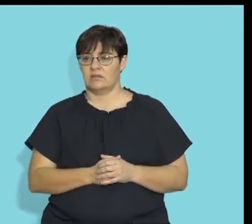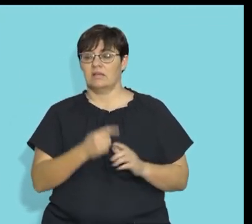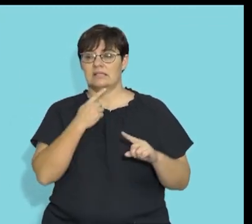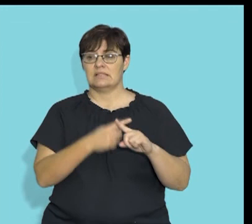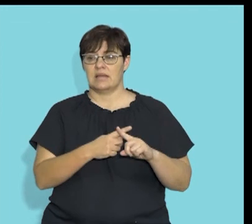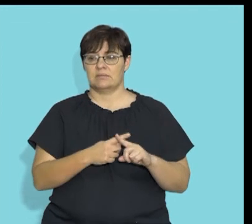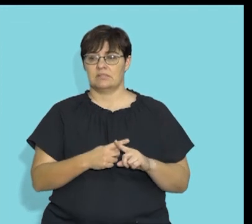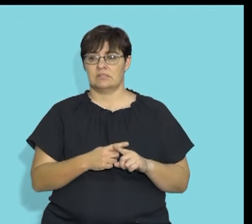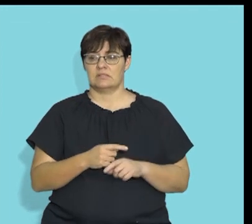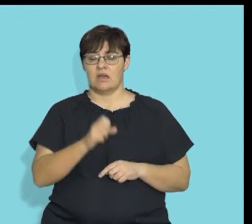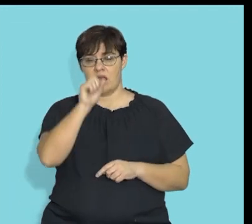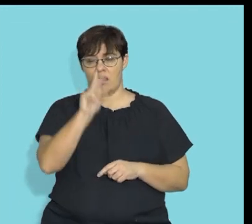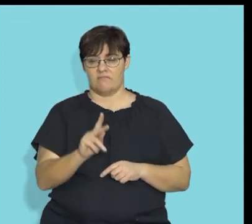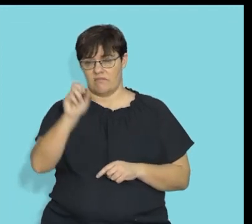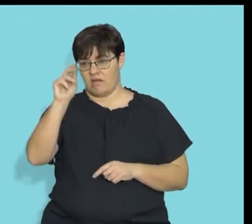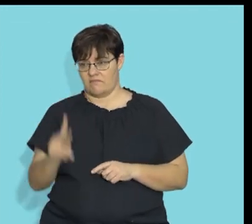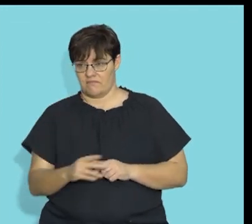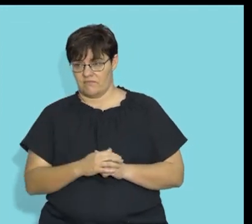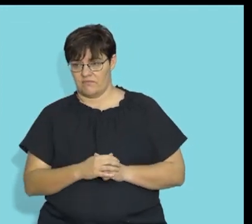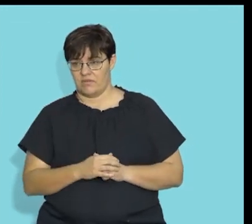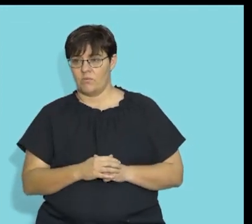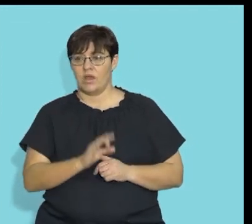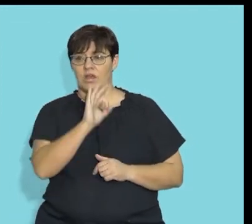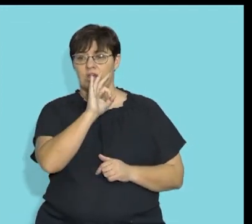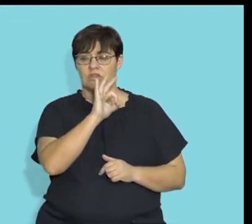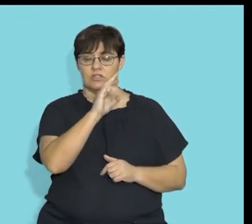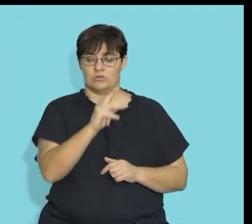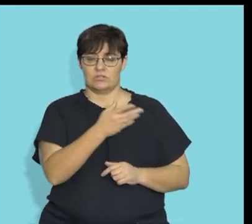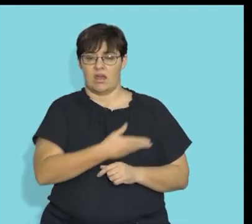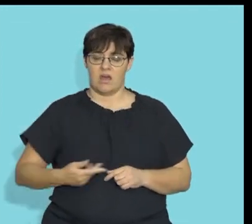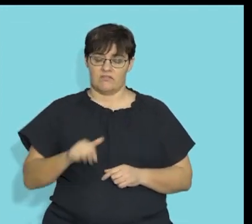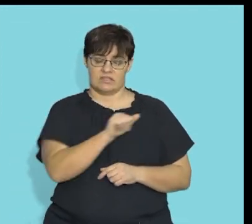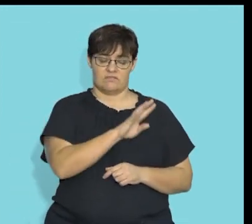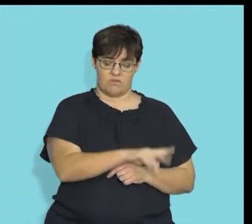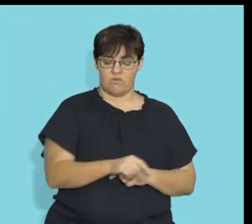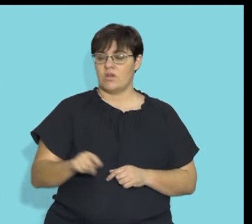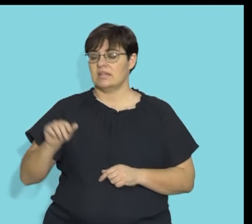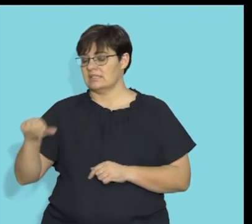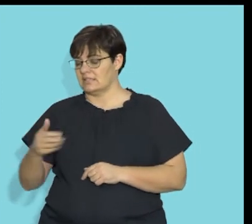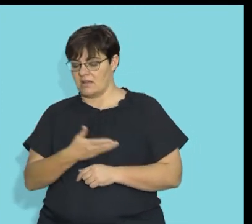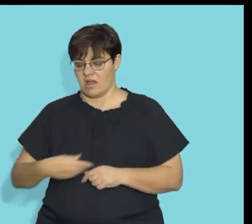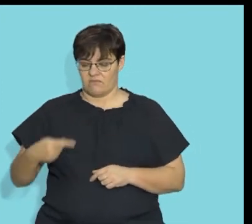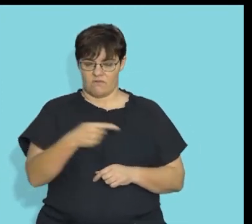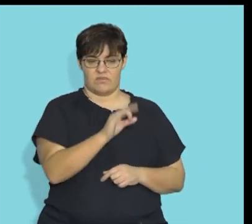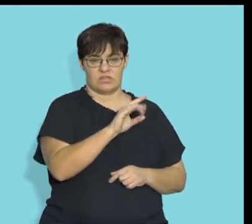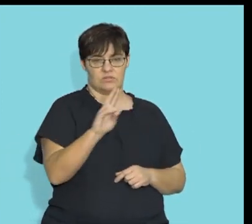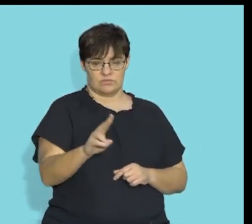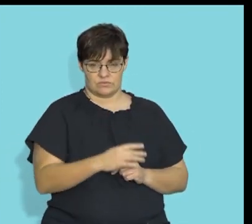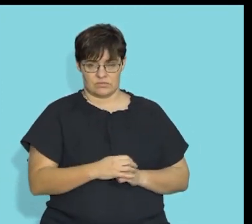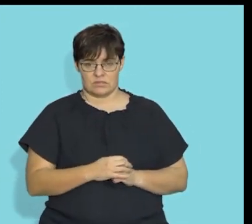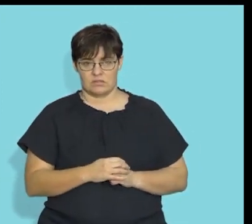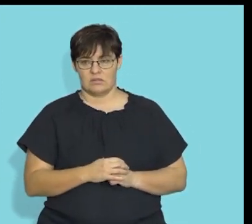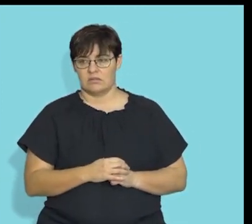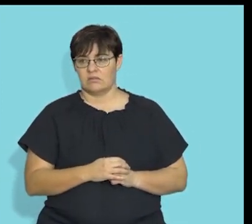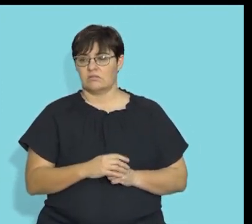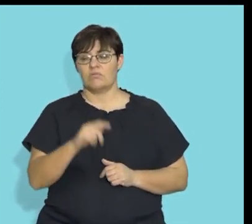with me, that I have times by a half, because 32 is half of 64 and 16 is half